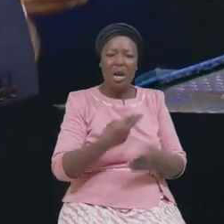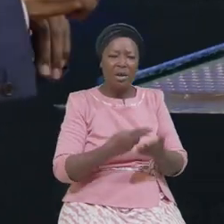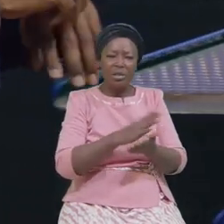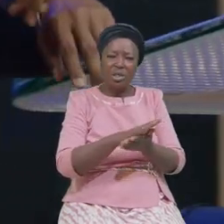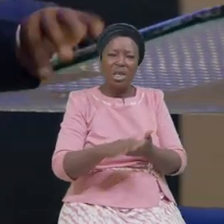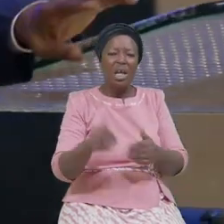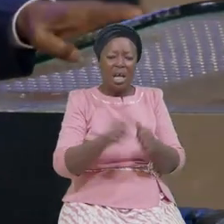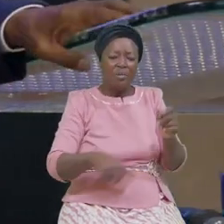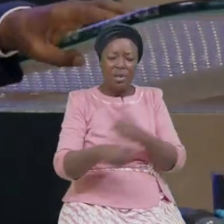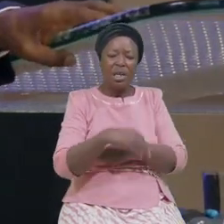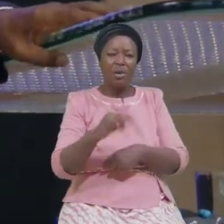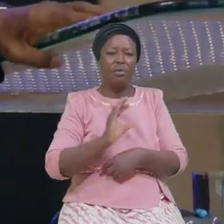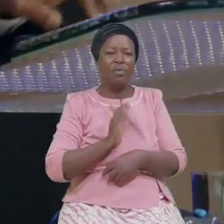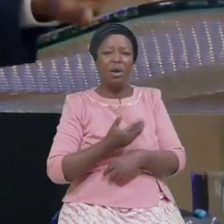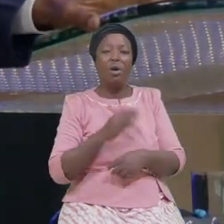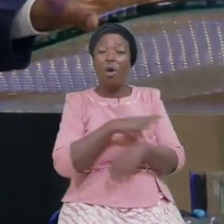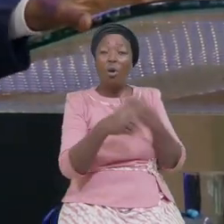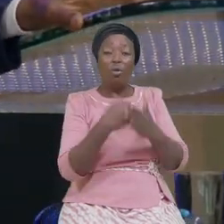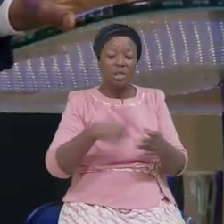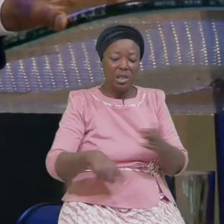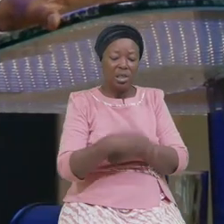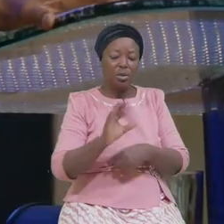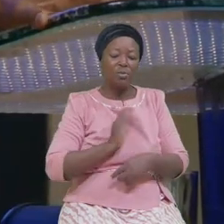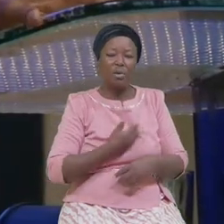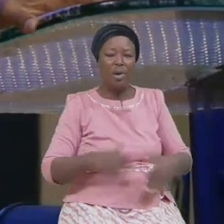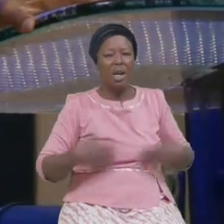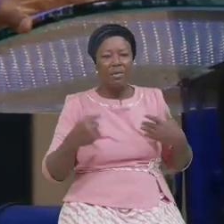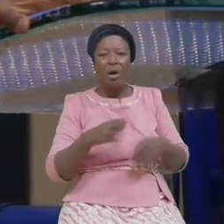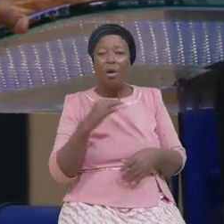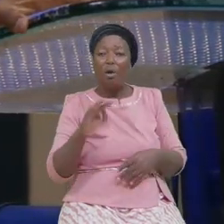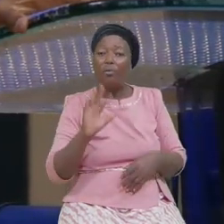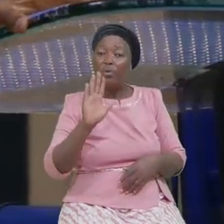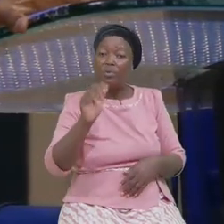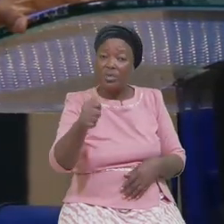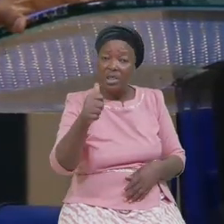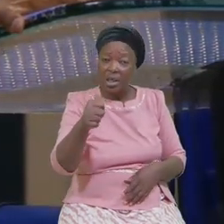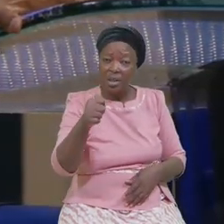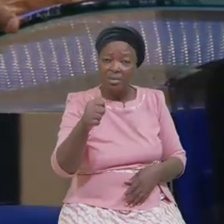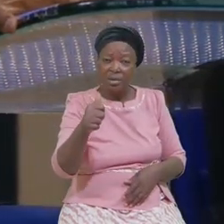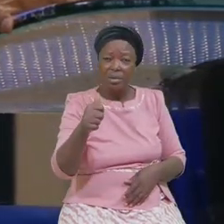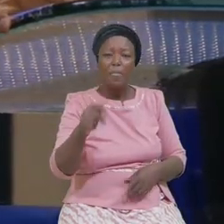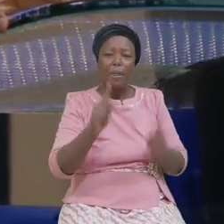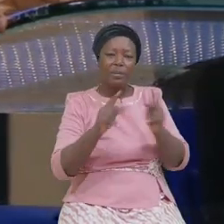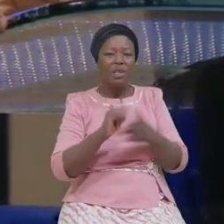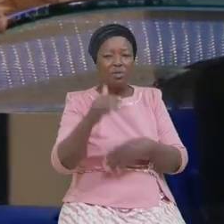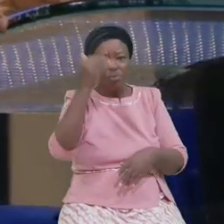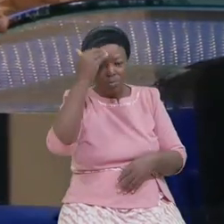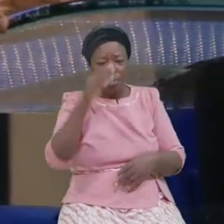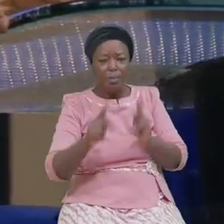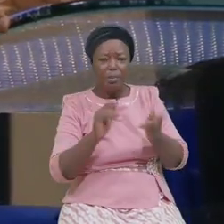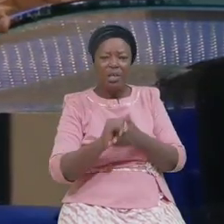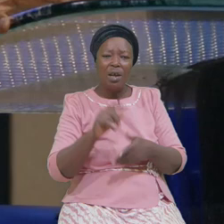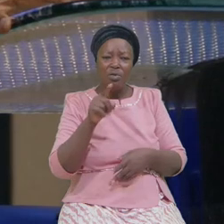every day, all the days of our lives." Of your own selves, people you know, people who are